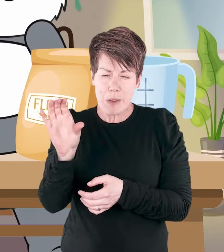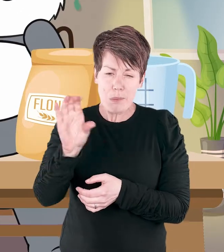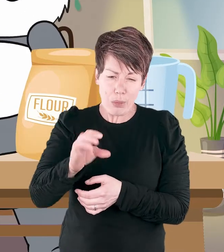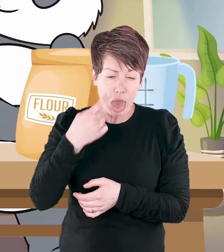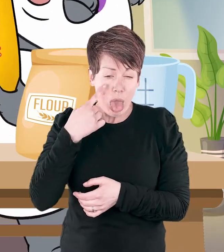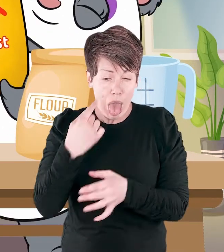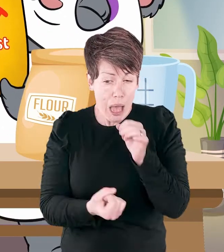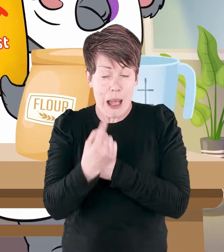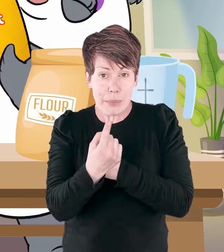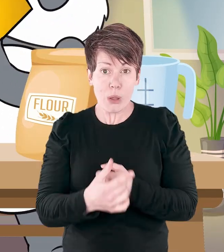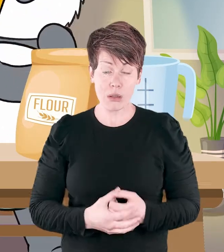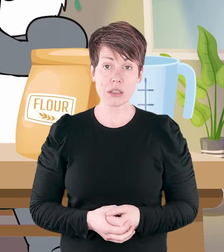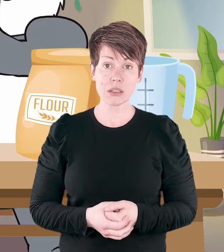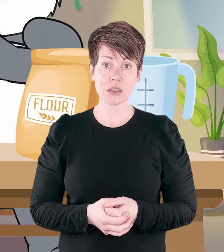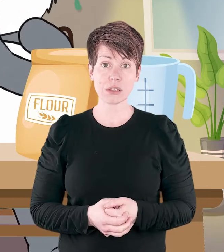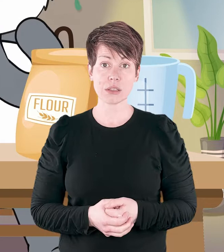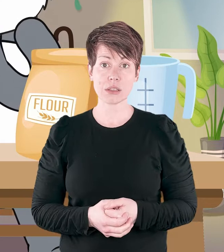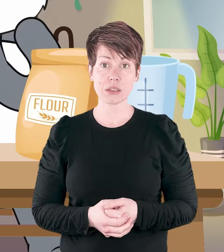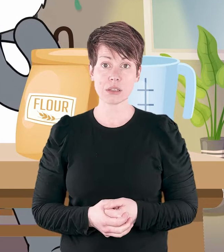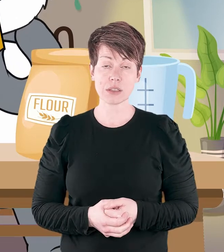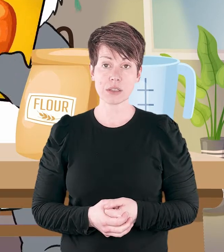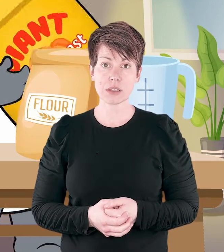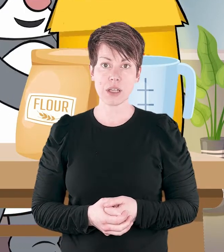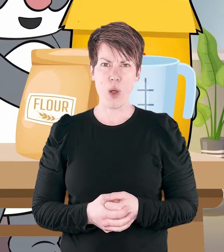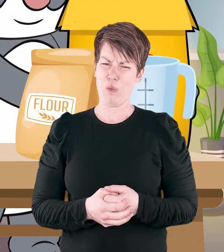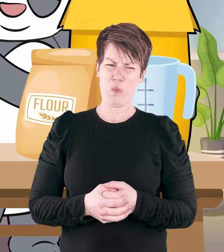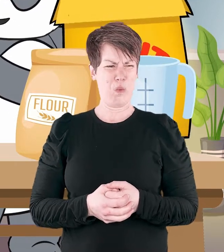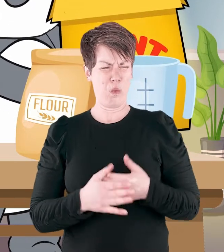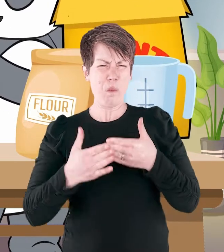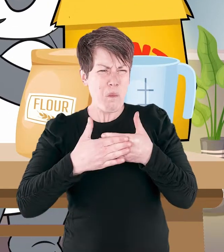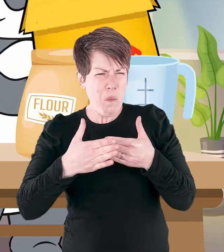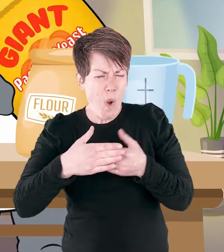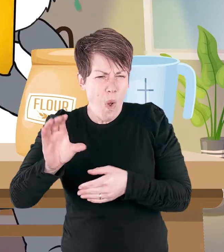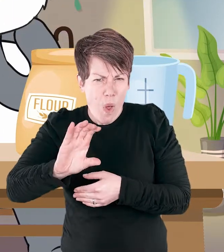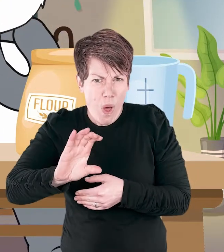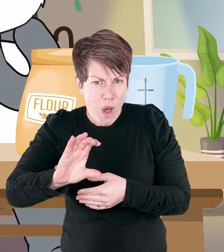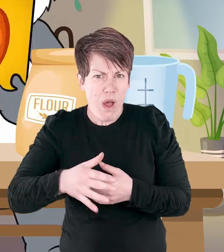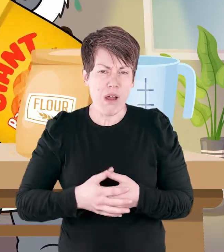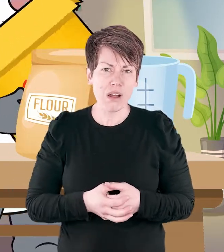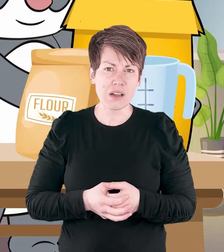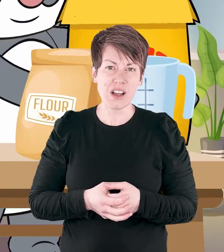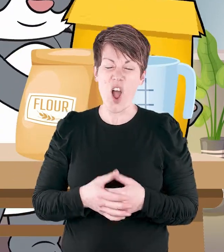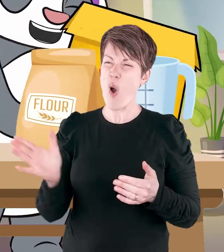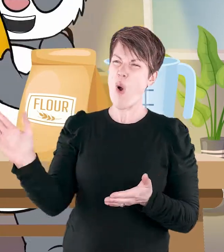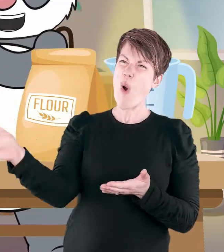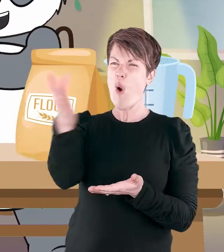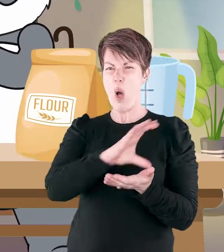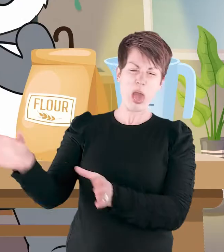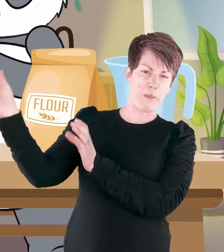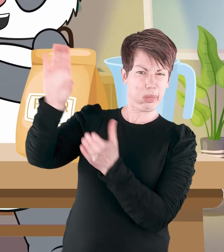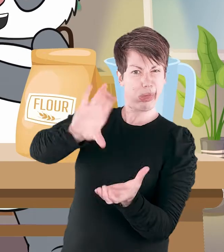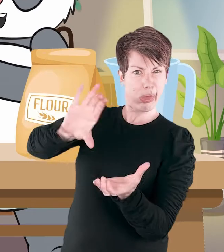in and see if anything happens? Maybe a bit more? Chuck it all